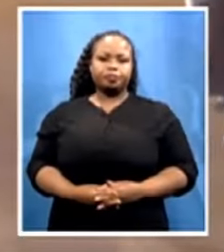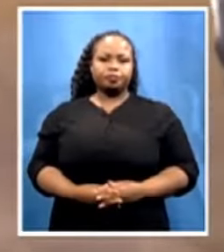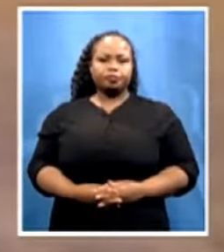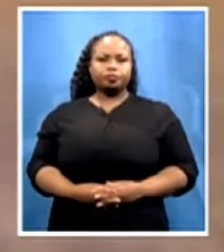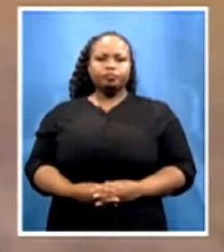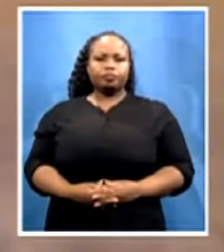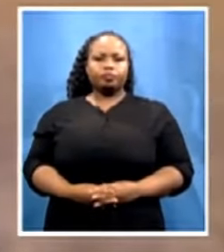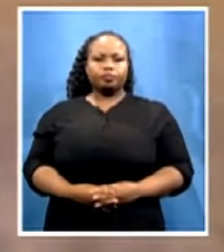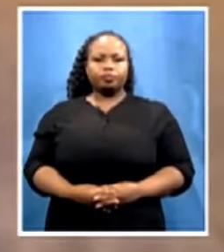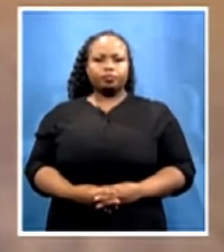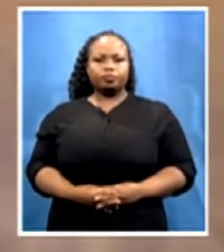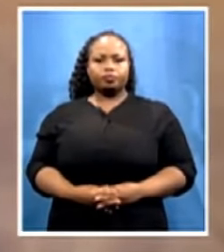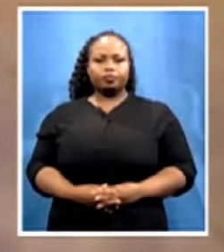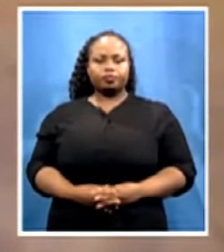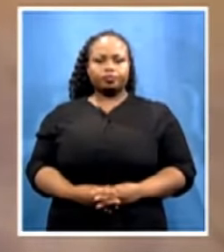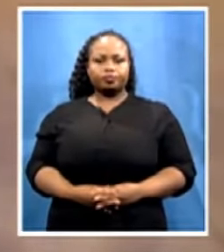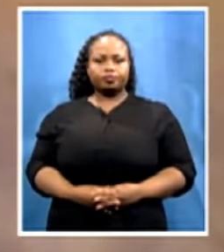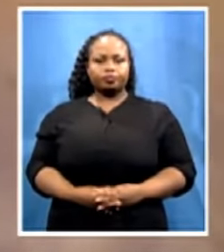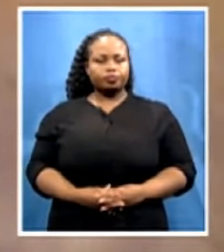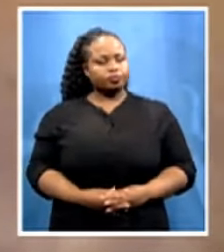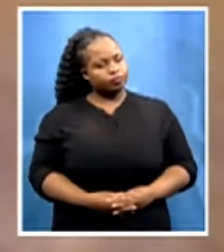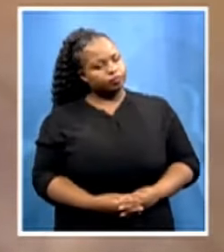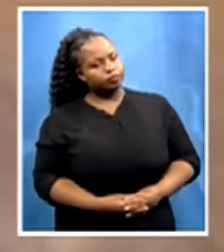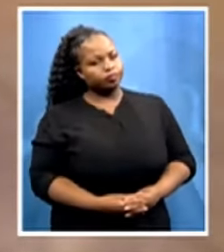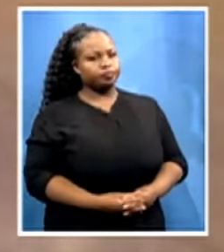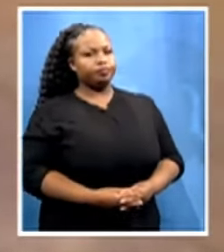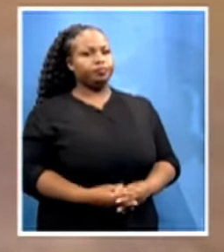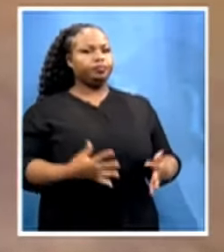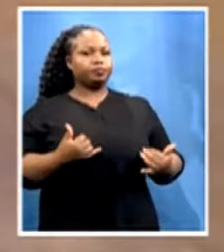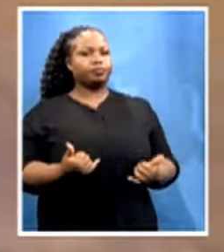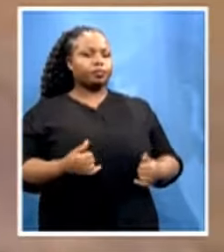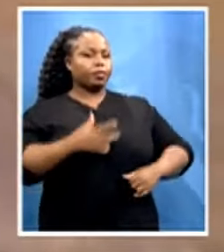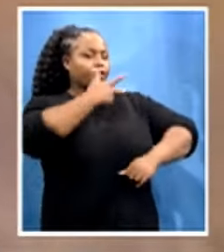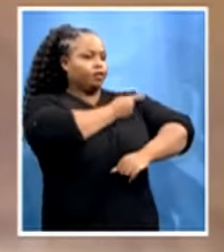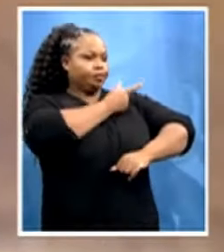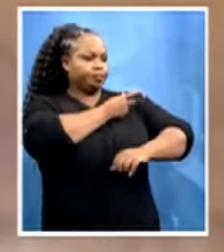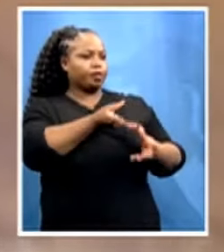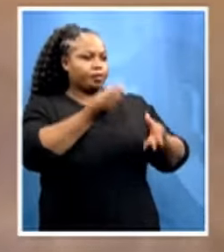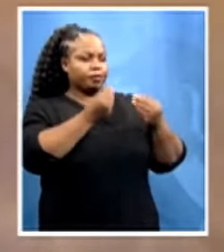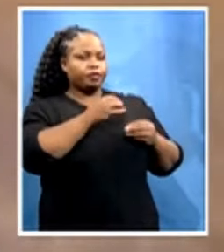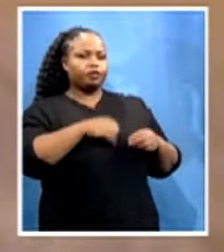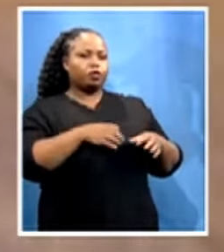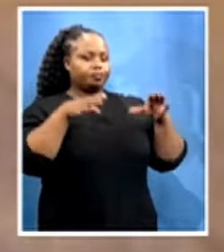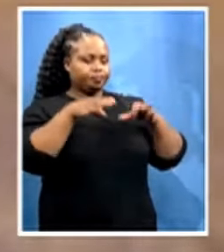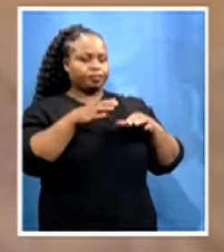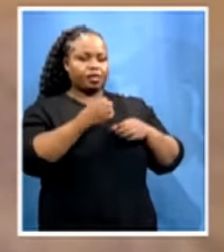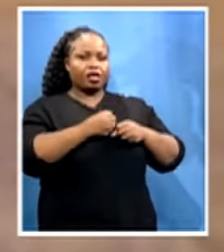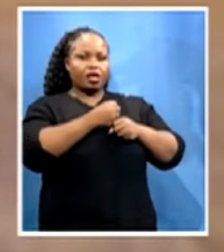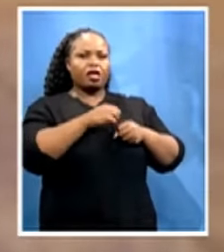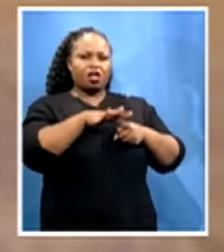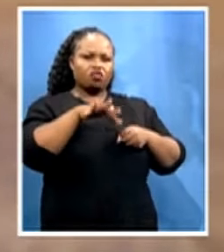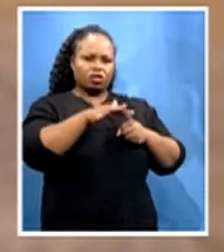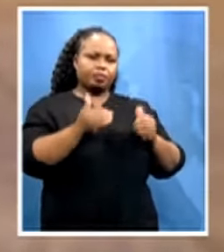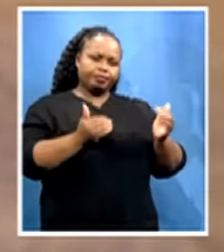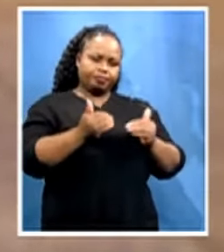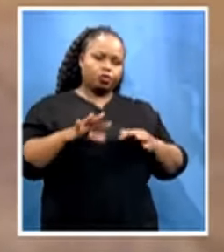Vaccination site is allocated a finite number of vaccines from the central holding areas. We yesterday managed to procure additional vaccines when we saw the numbers that